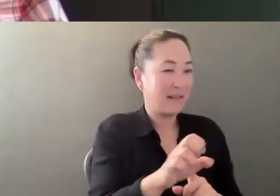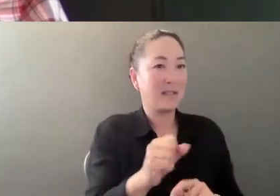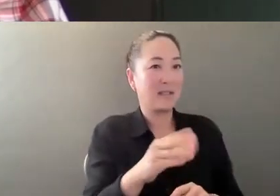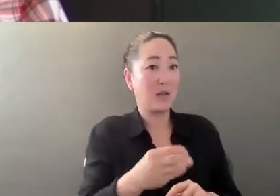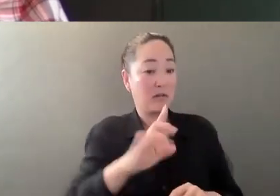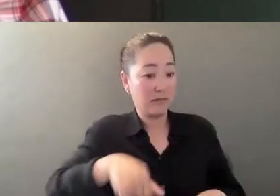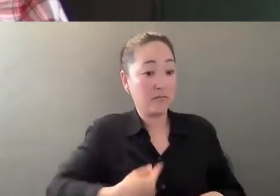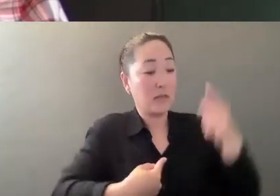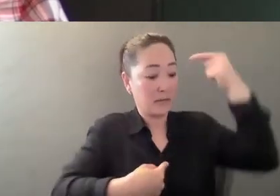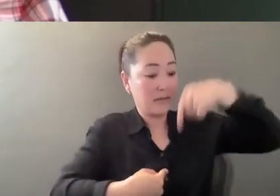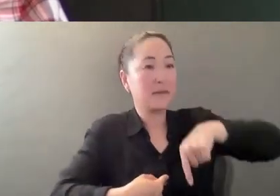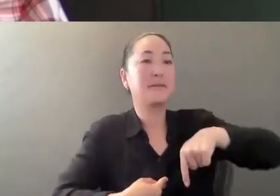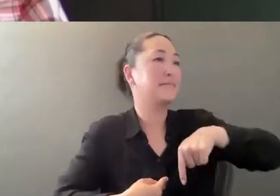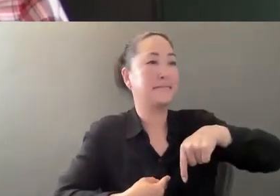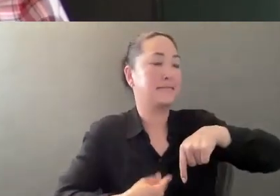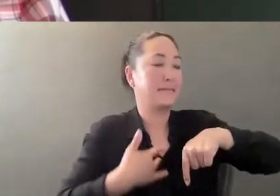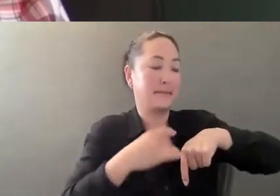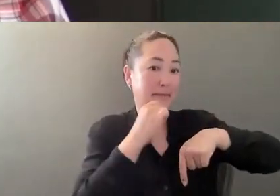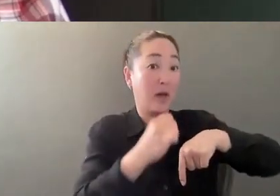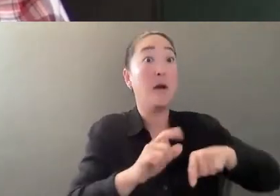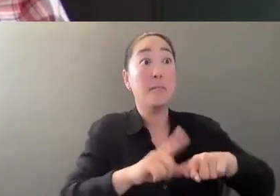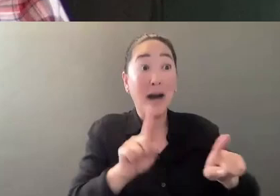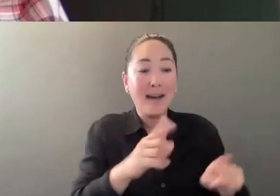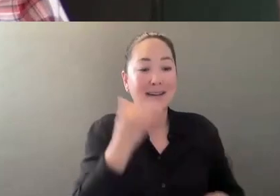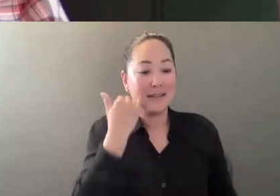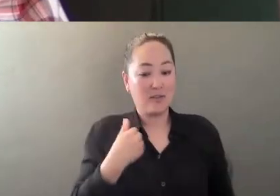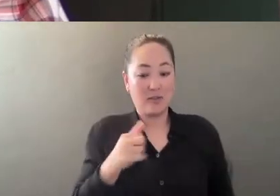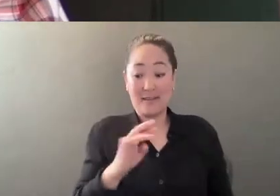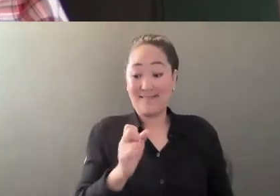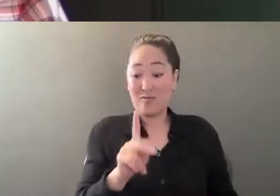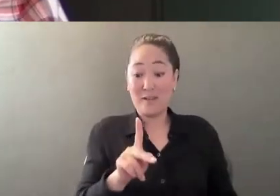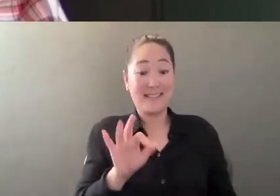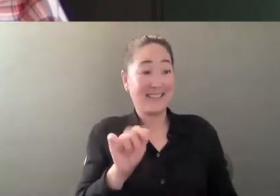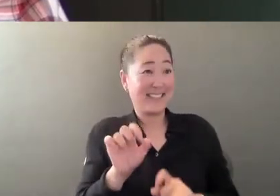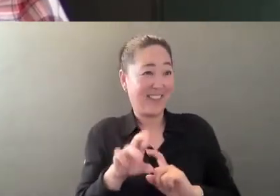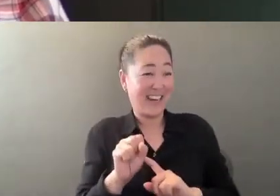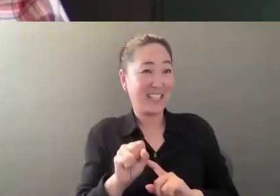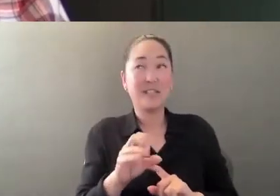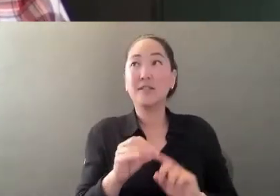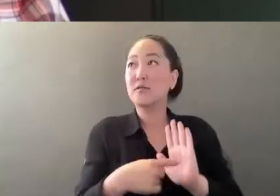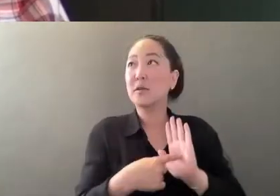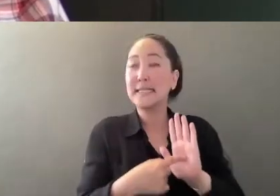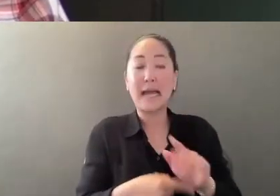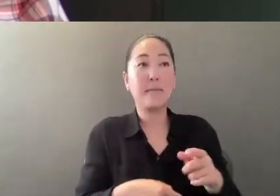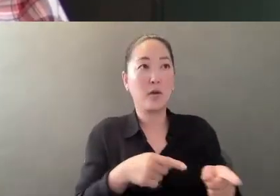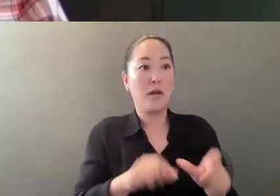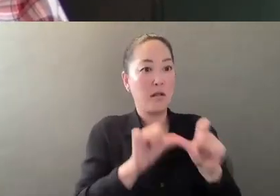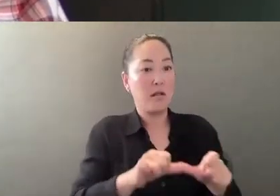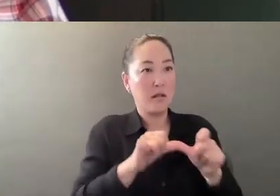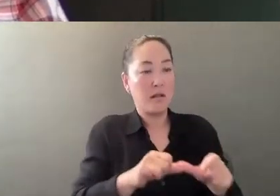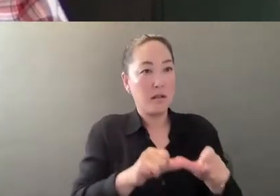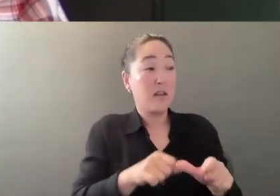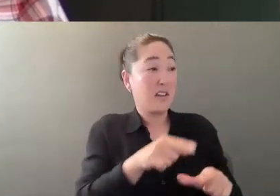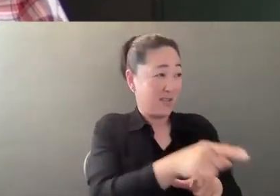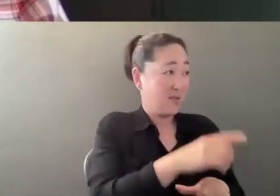specific additional risk factors. Those risk factors would include having had colitis for a long time. So let's say you're 13, but you were diagnosed with your colitis